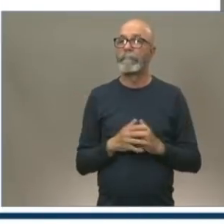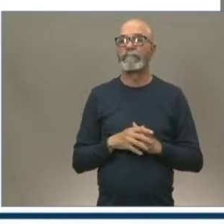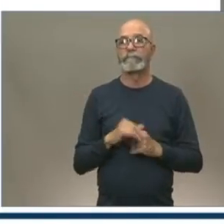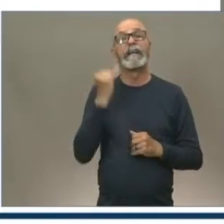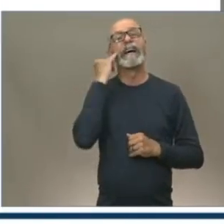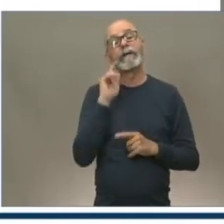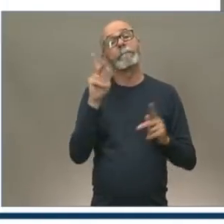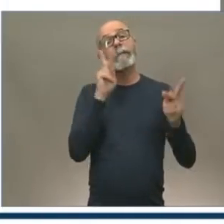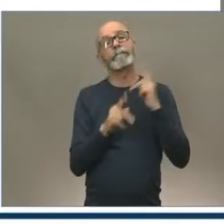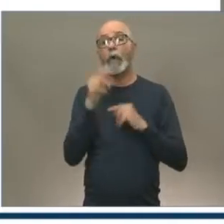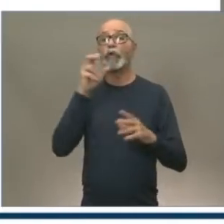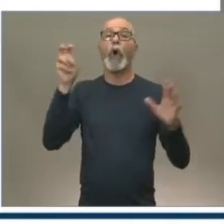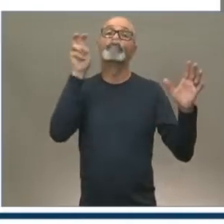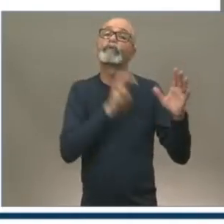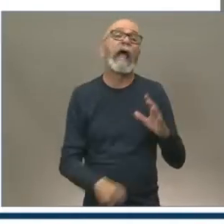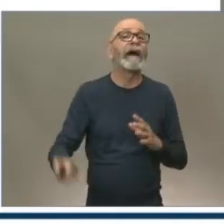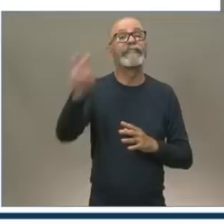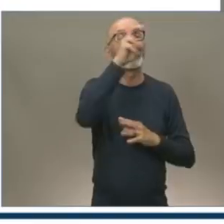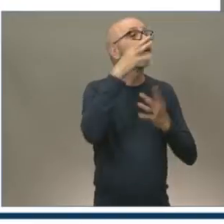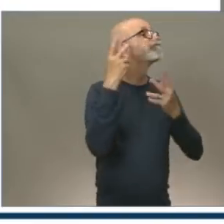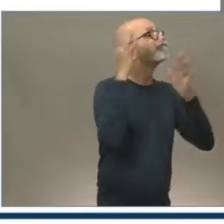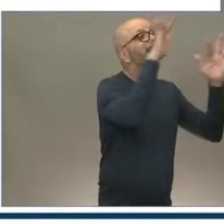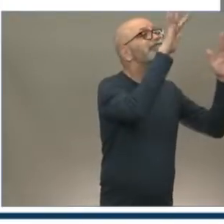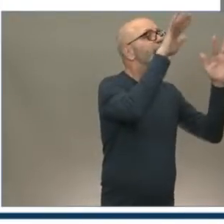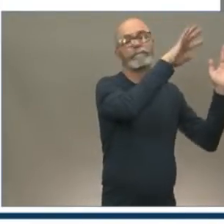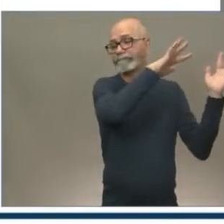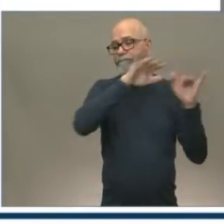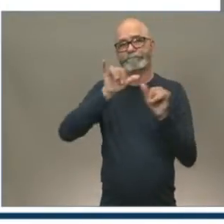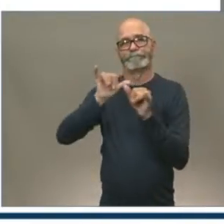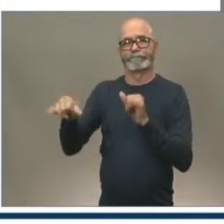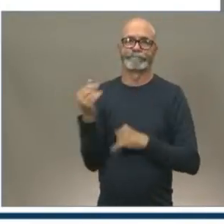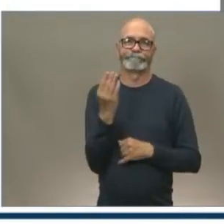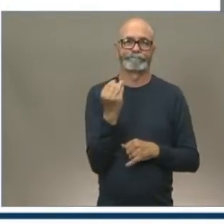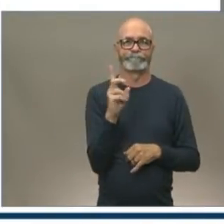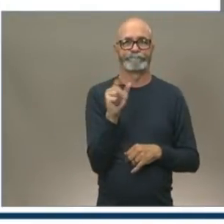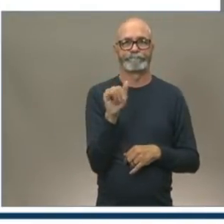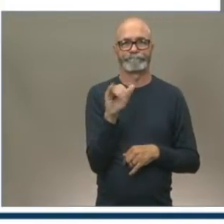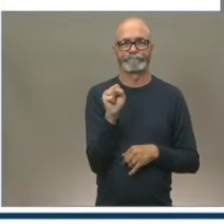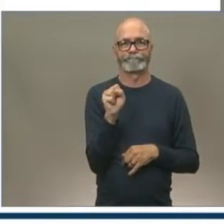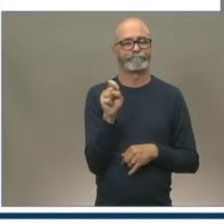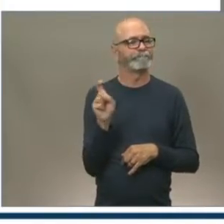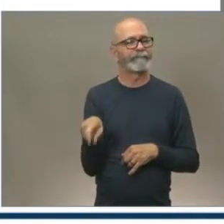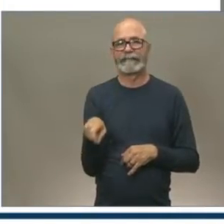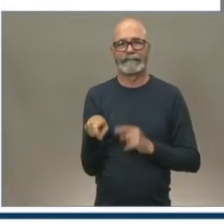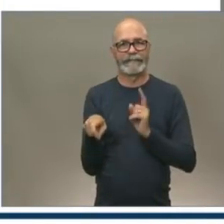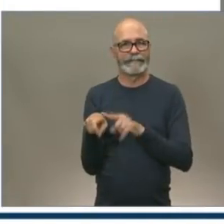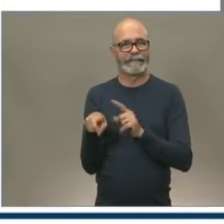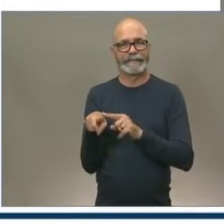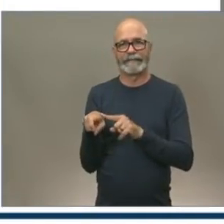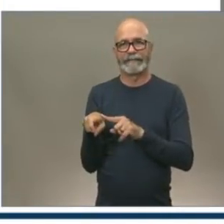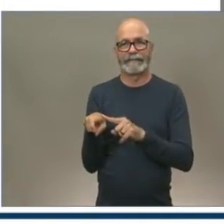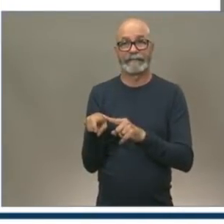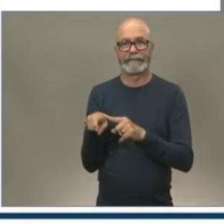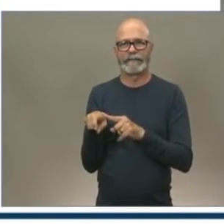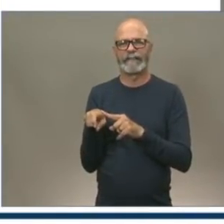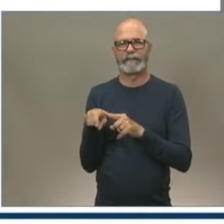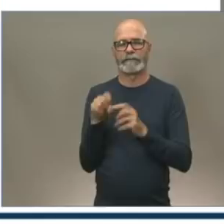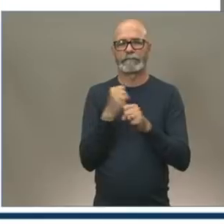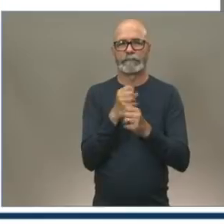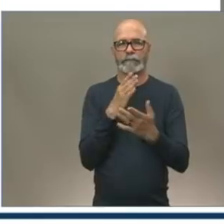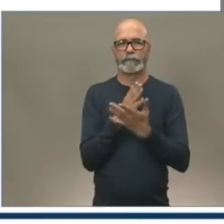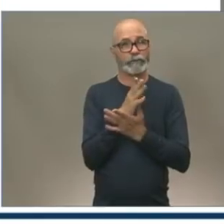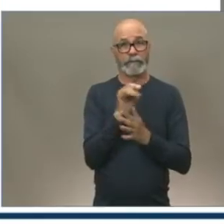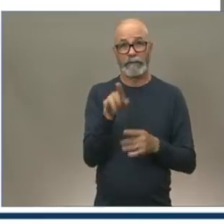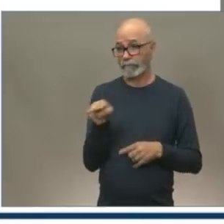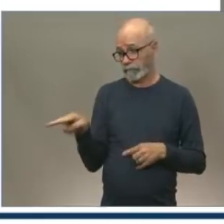required. We will be increasing our enforcement of that quarantine to make sure people are quarantining